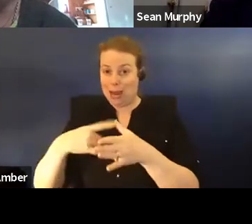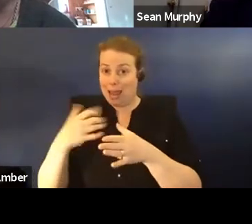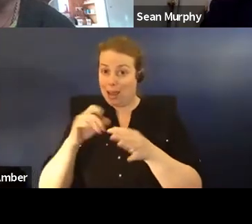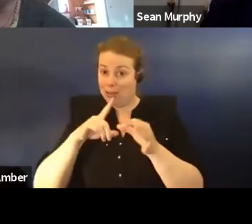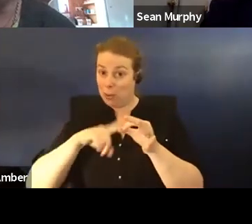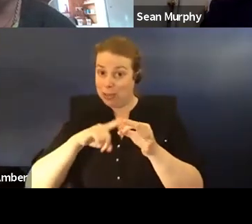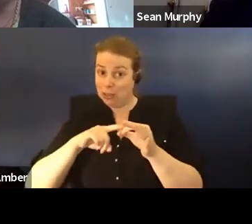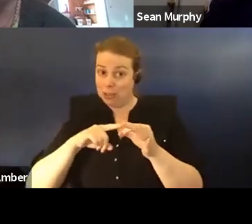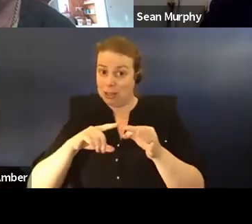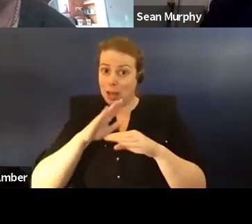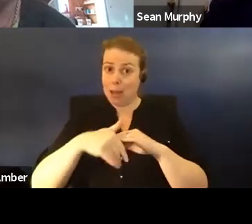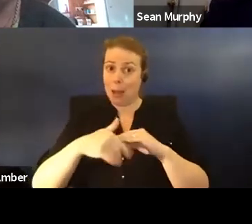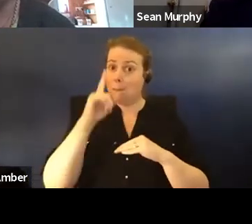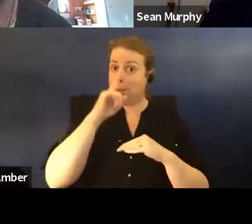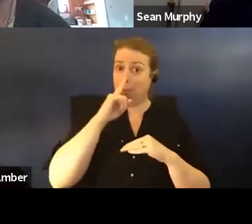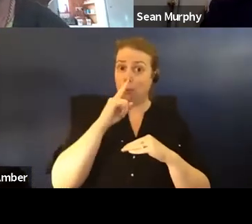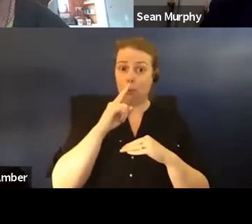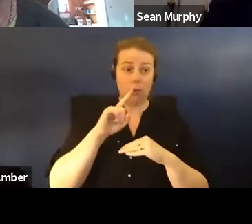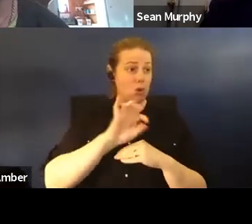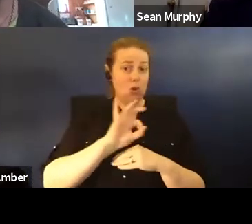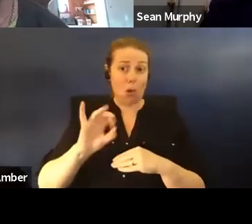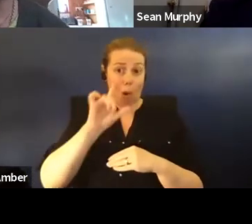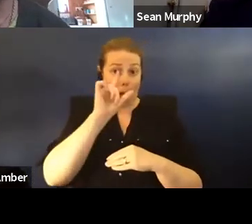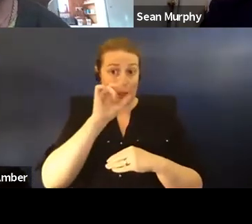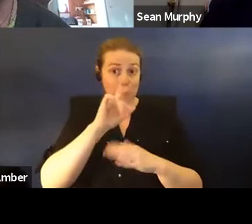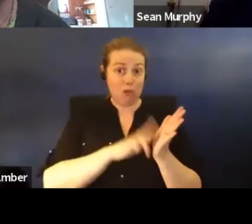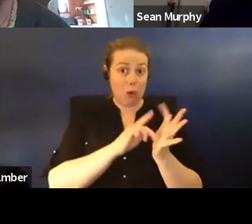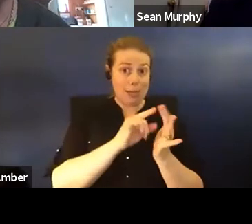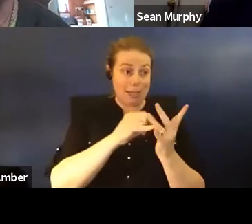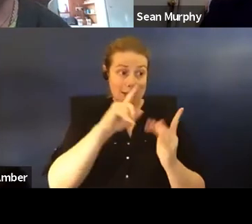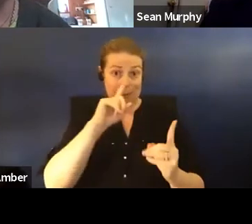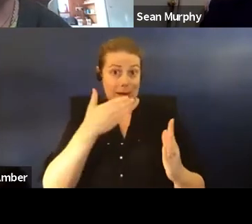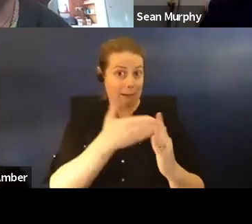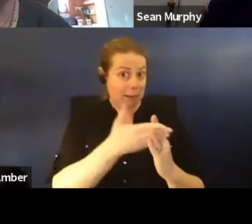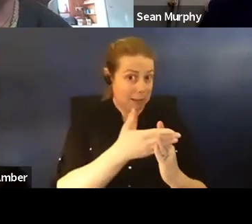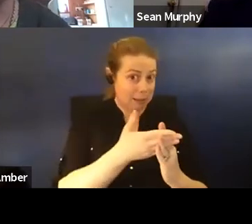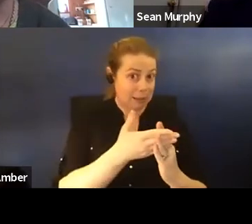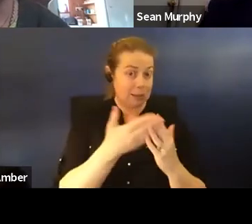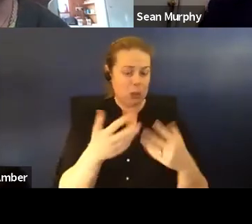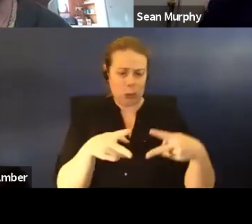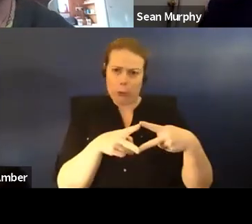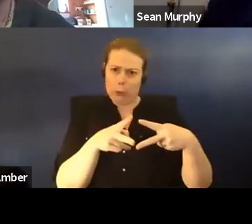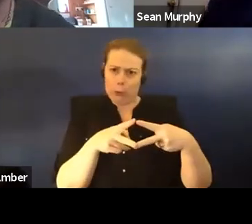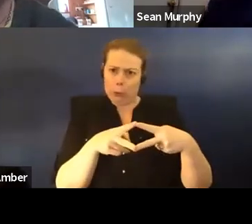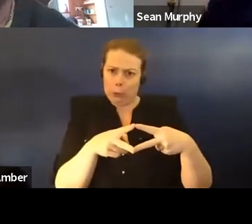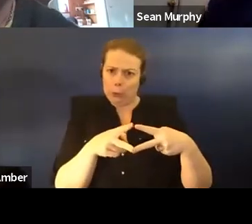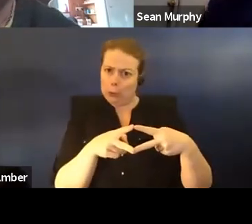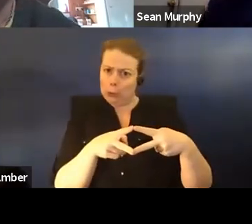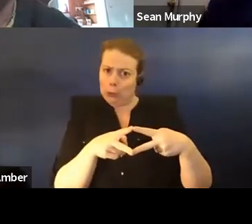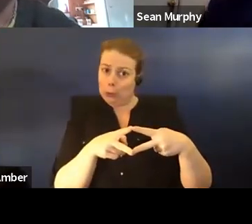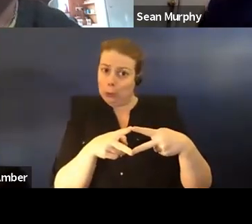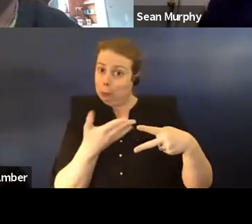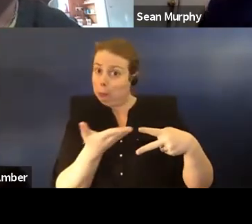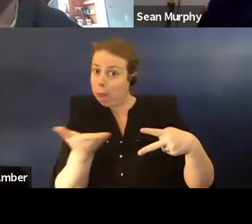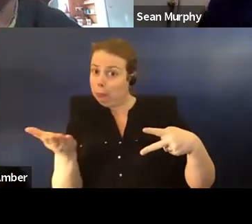who don't qualify for NDIS? So in a sense, there are two aspects of that you could take a swing at. Does anyone